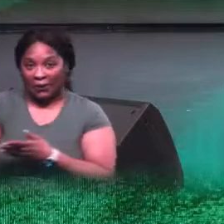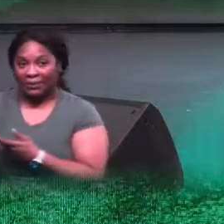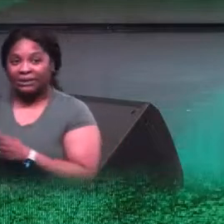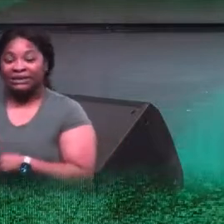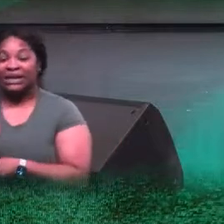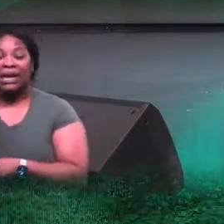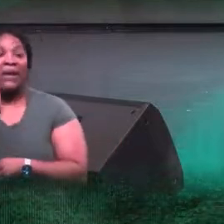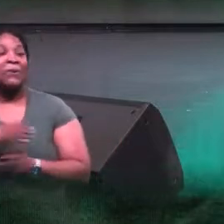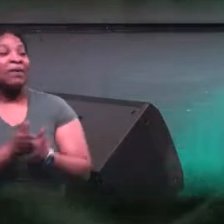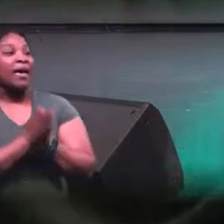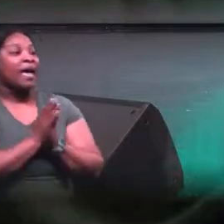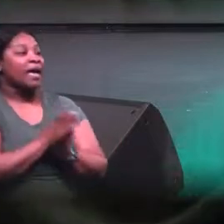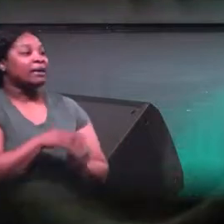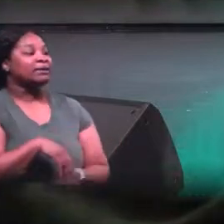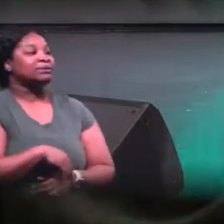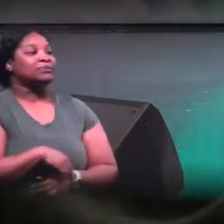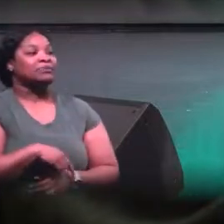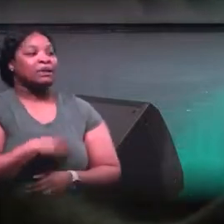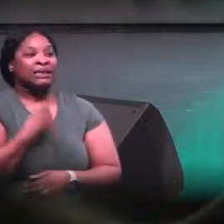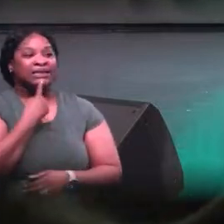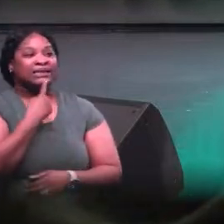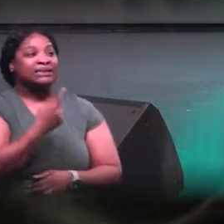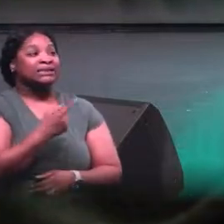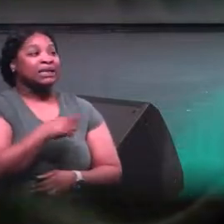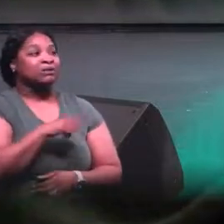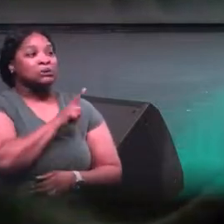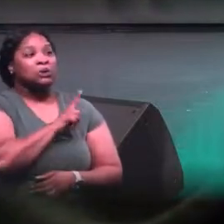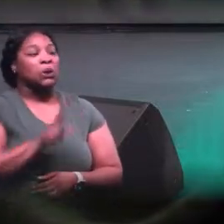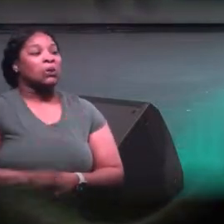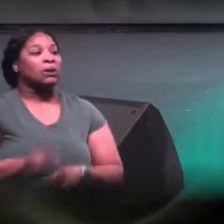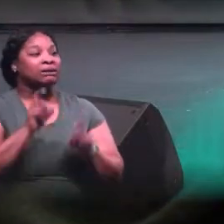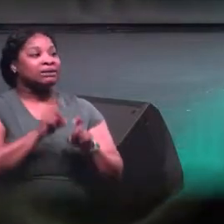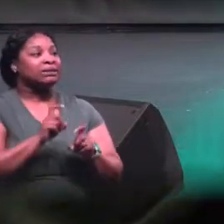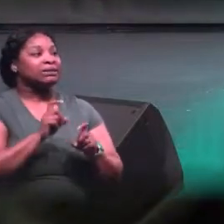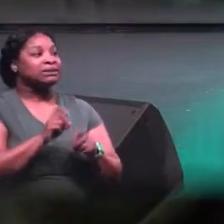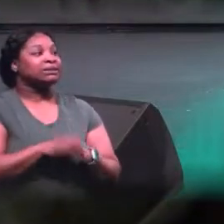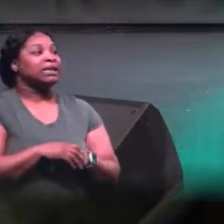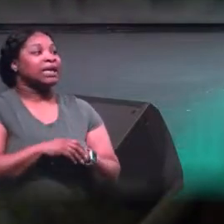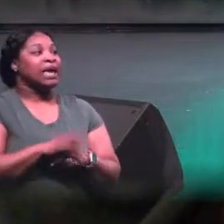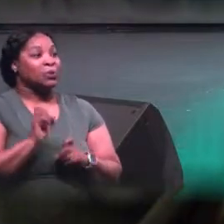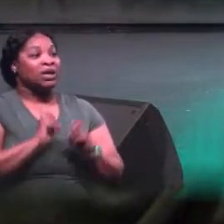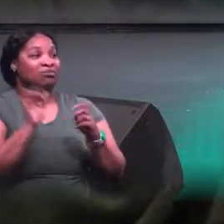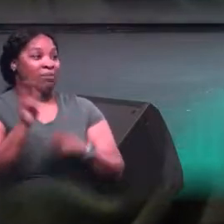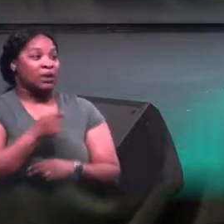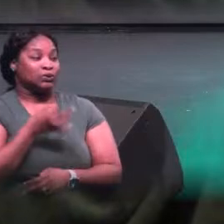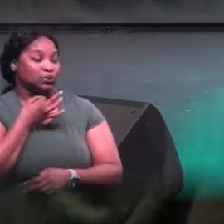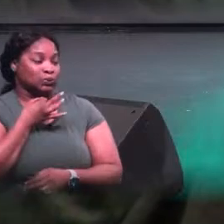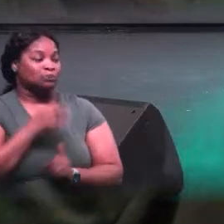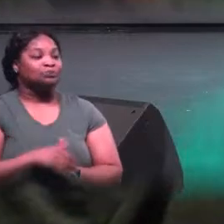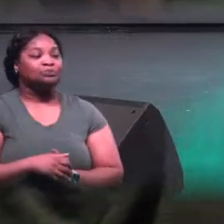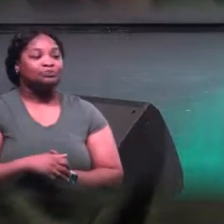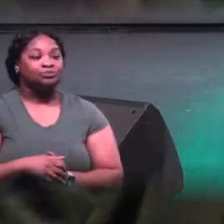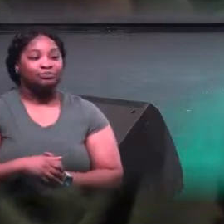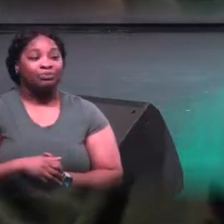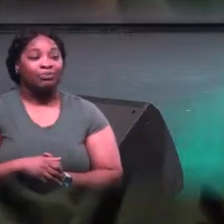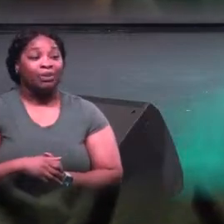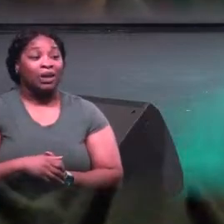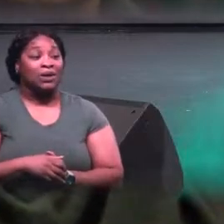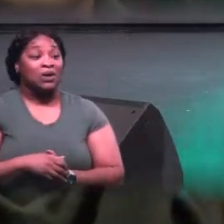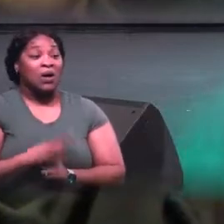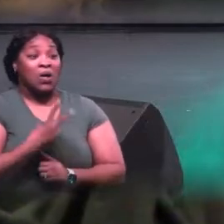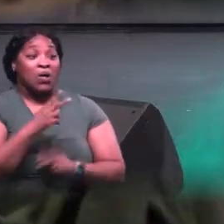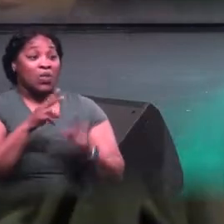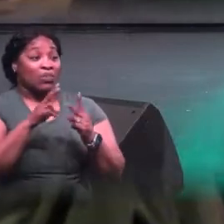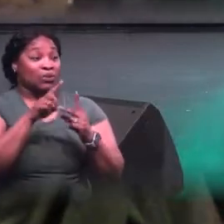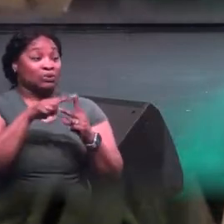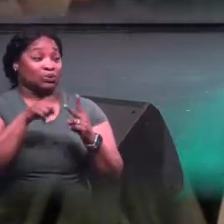asks, what are you doing? Just say the Lord needs it and we'll return it soon. The two